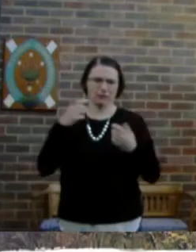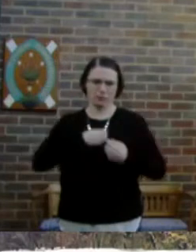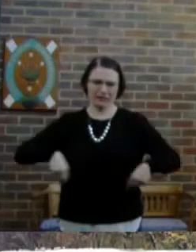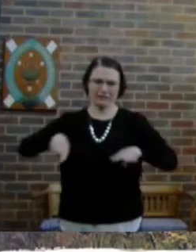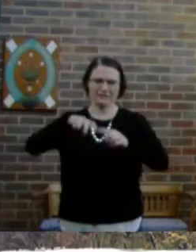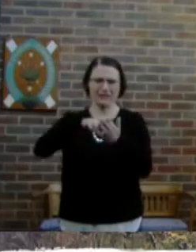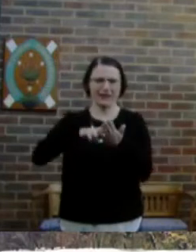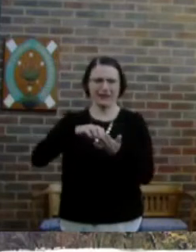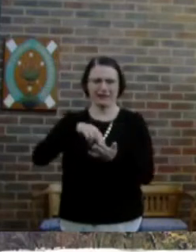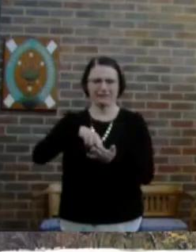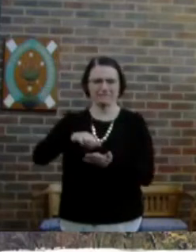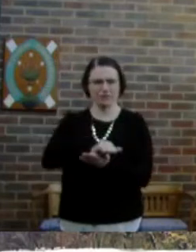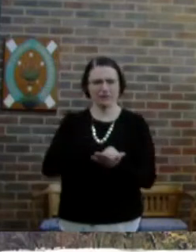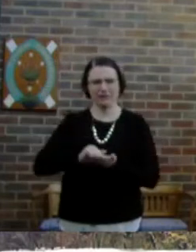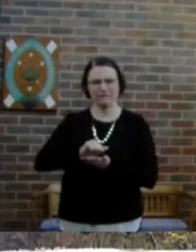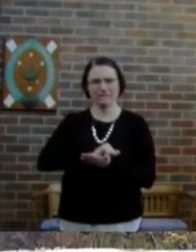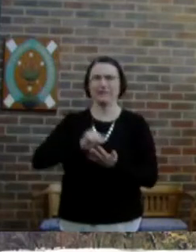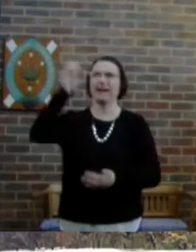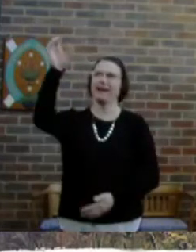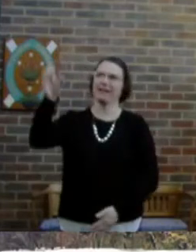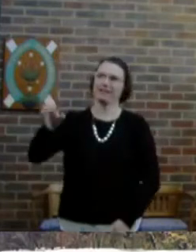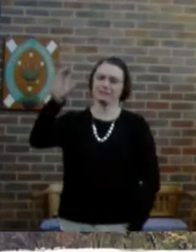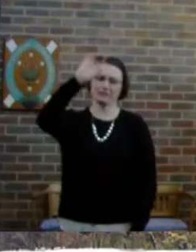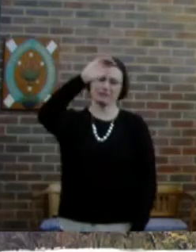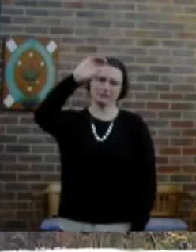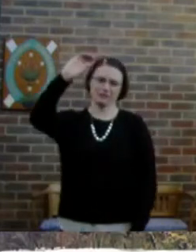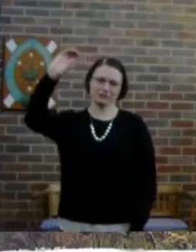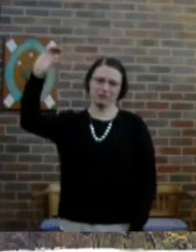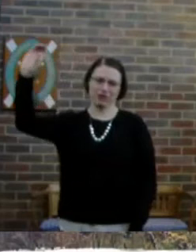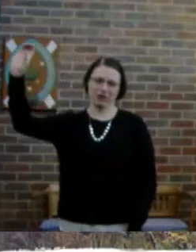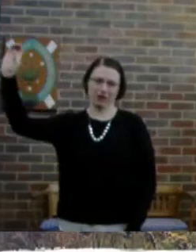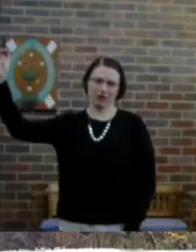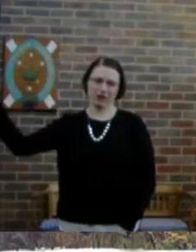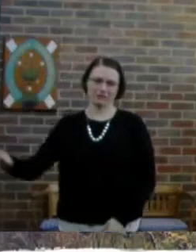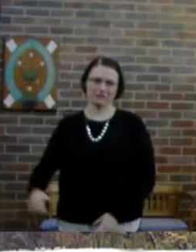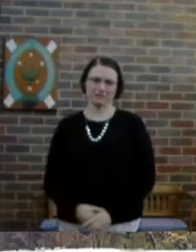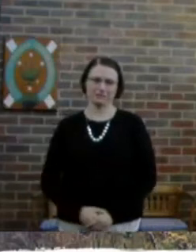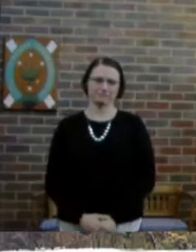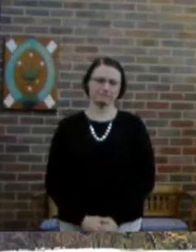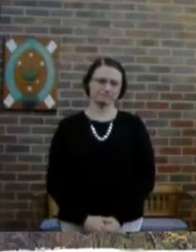we stand Forgiven at the cross